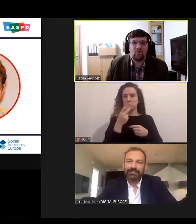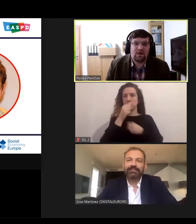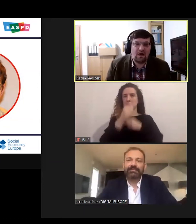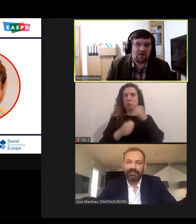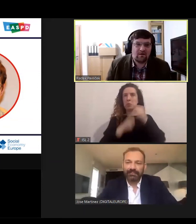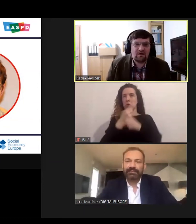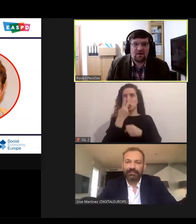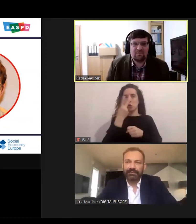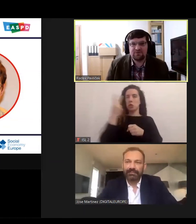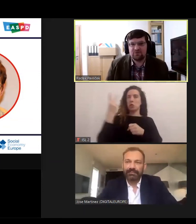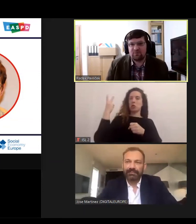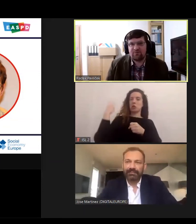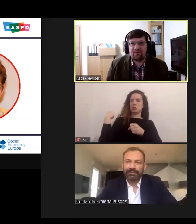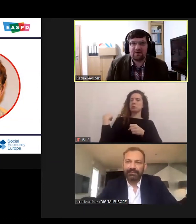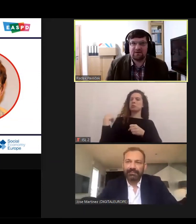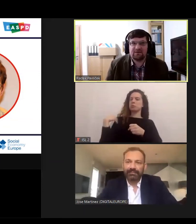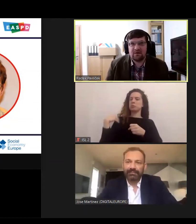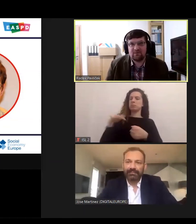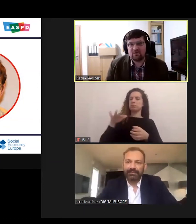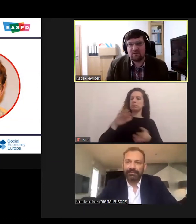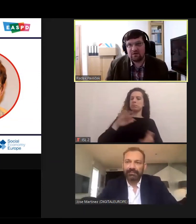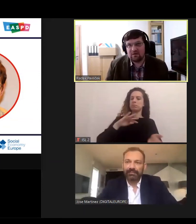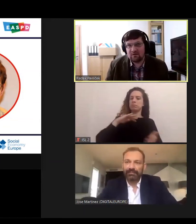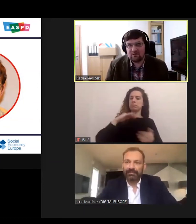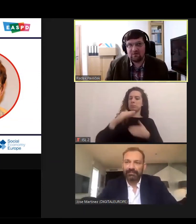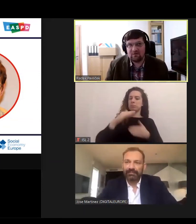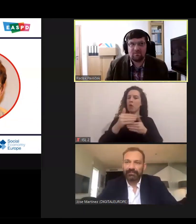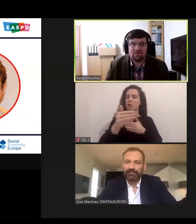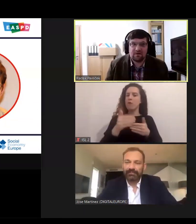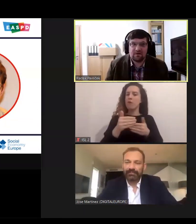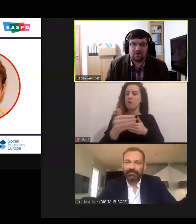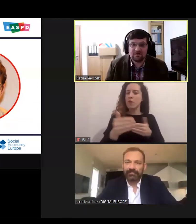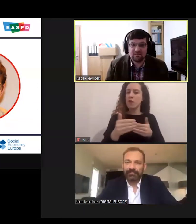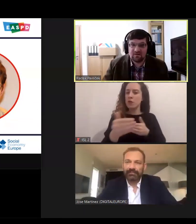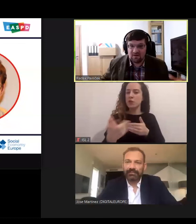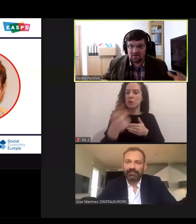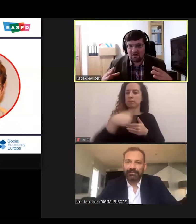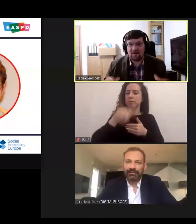crises like the Ukrainian one, or what do you have in mind?